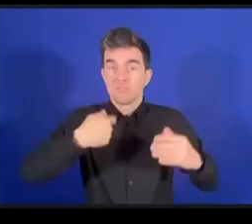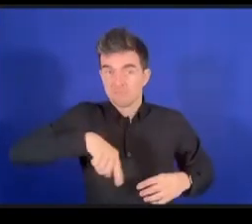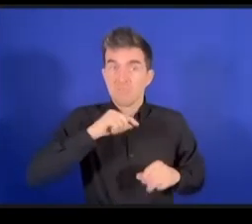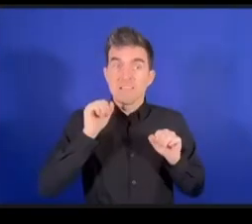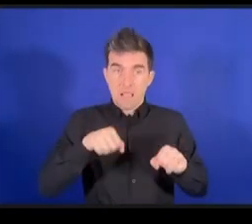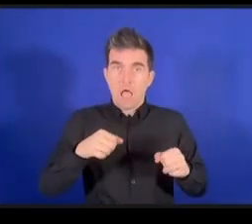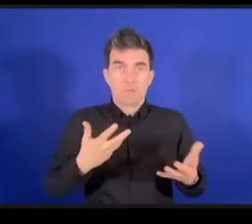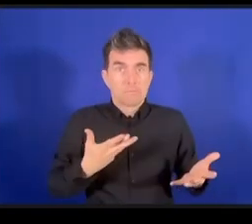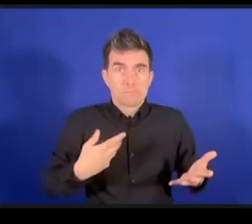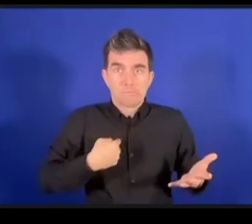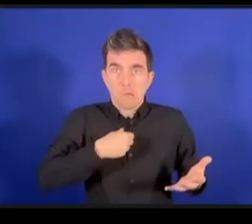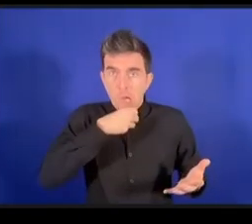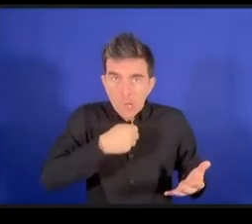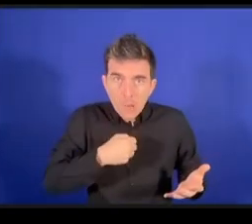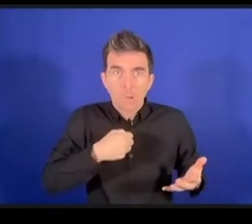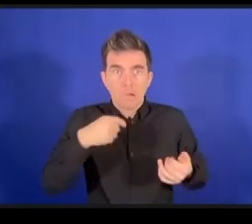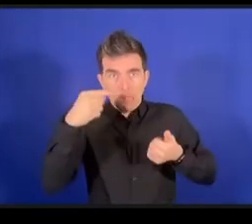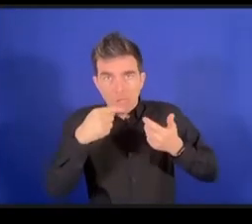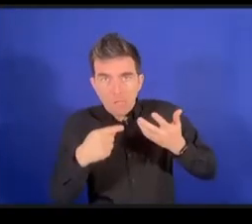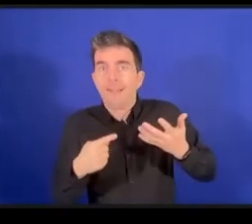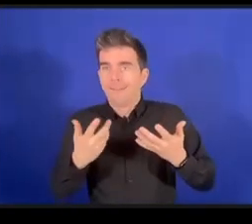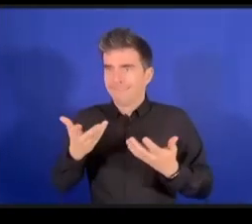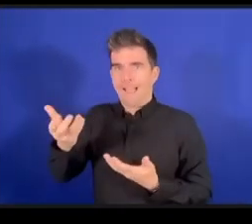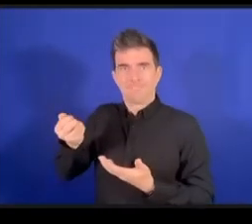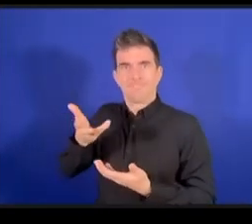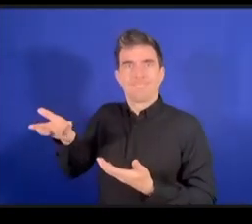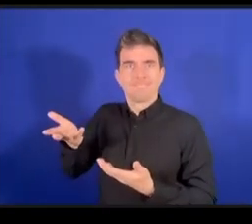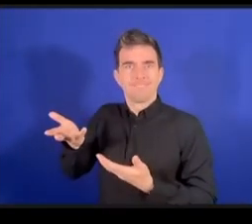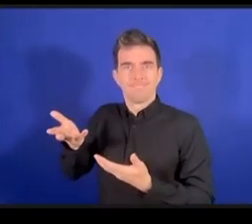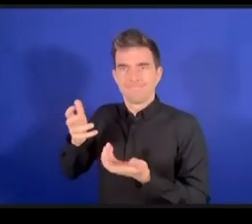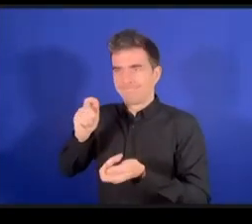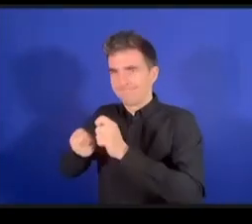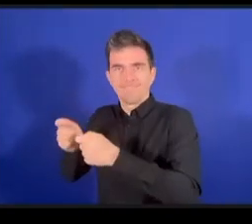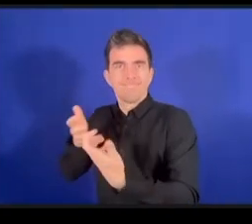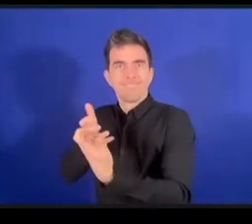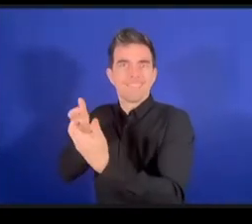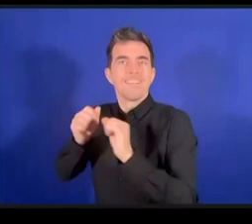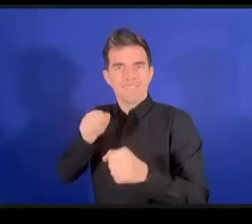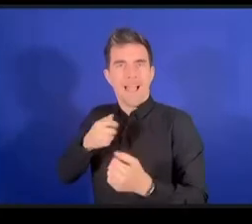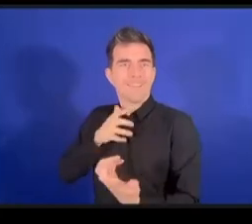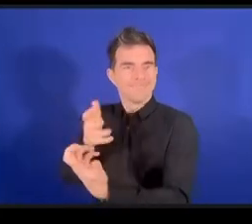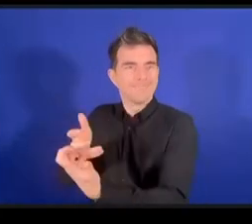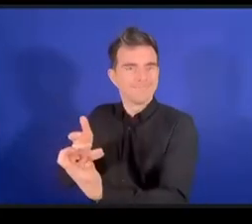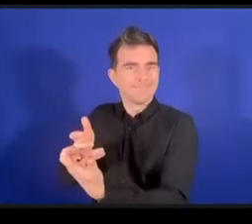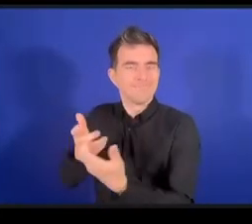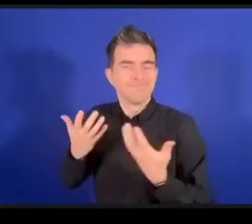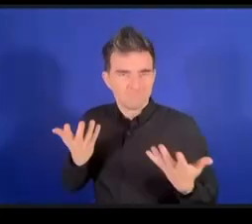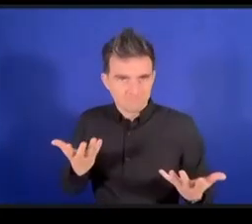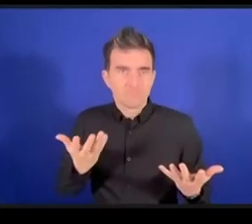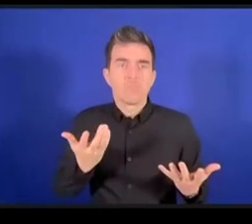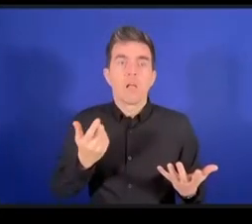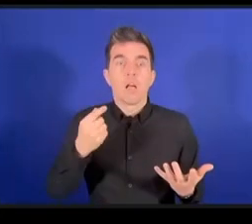happen than to lament afterwards. Thank you. Thank you. Lisa?